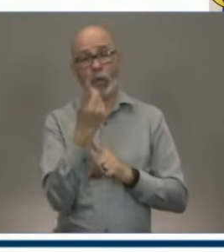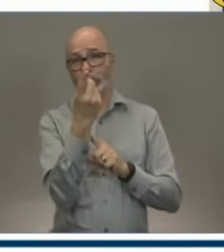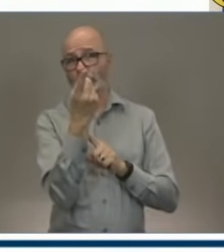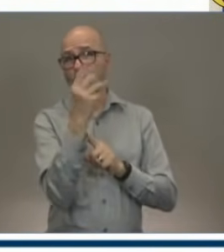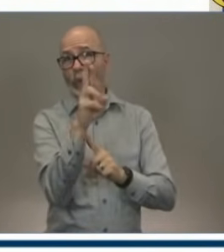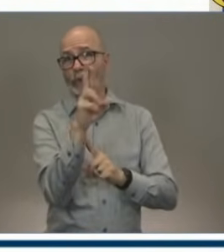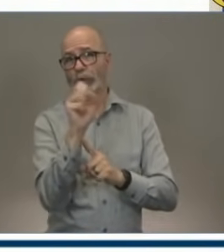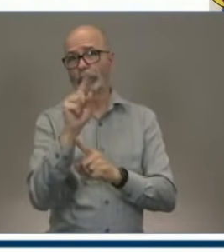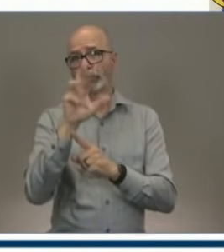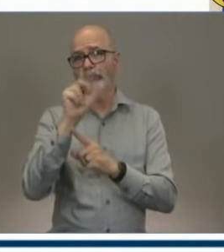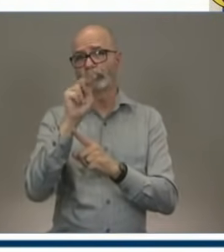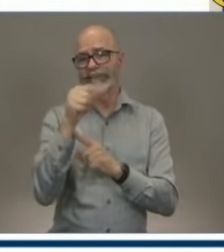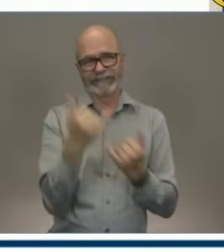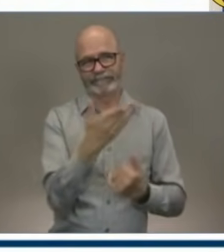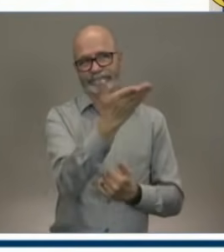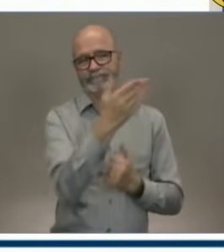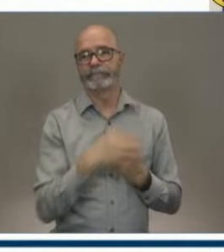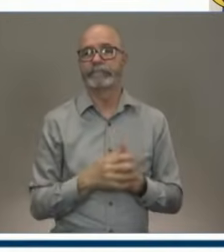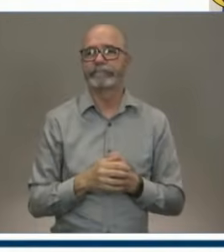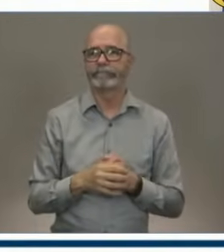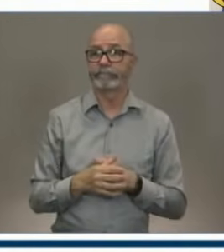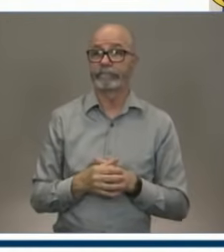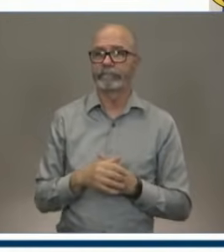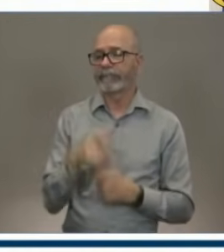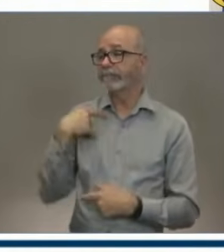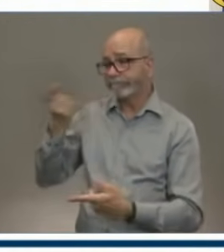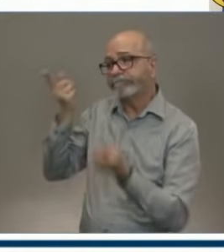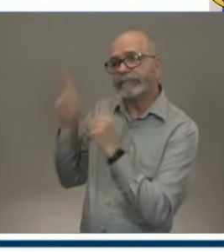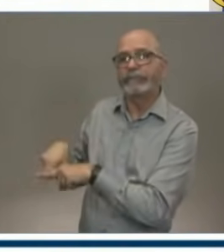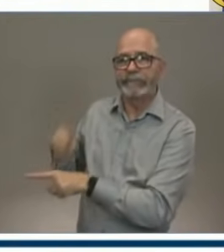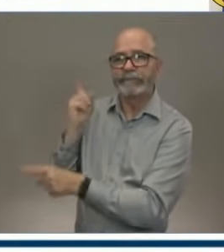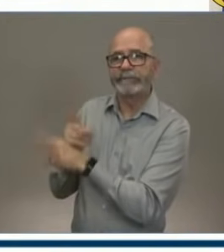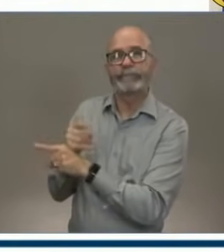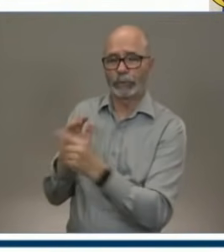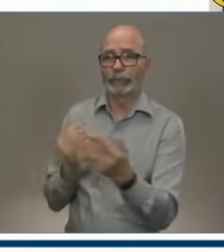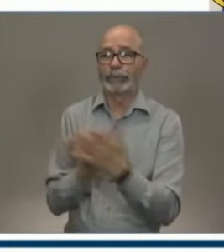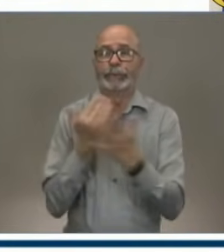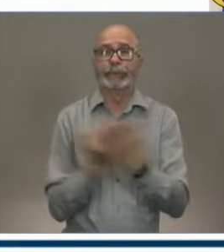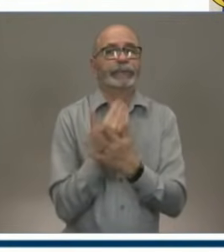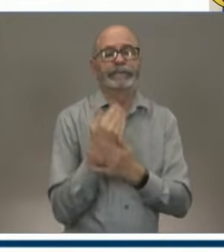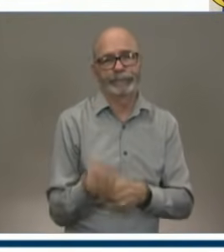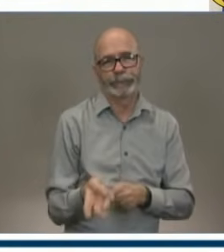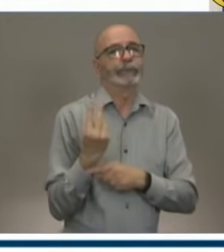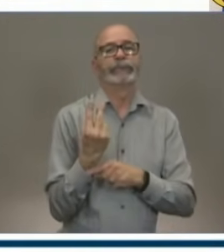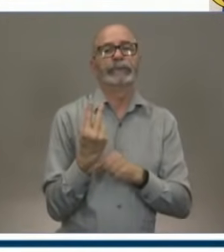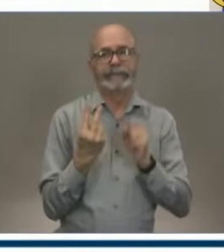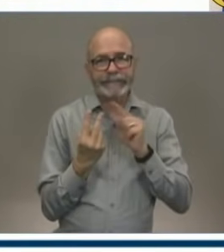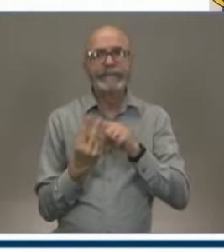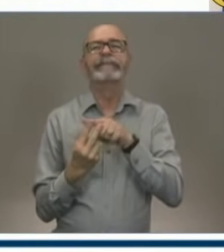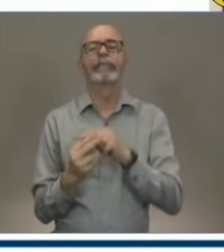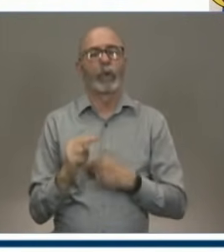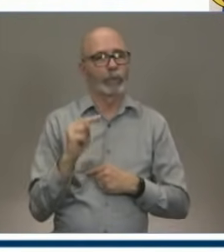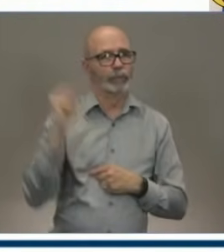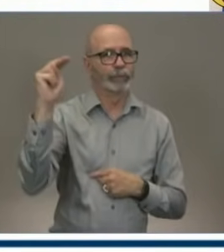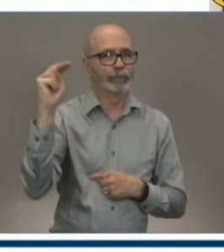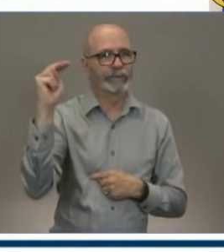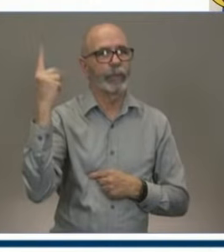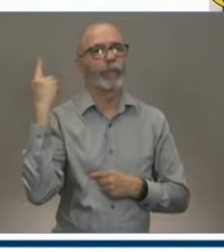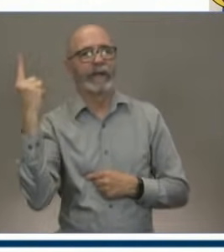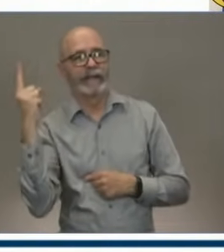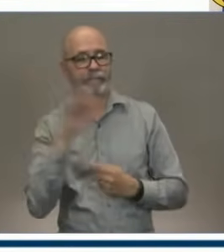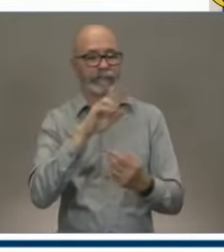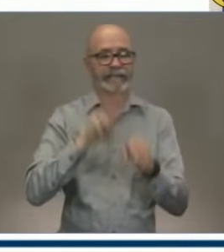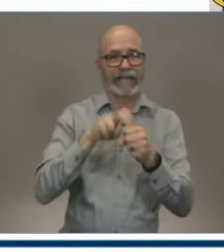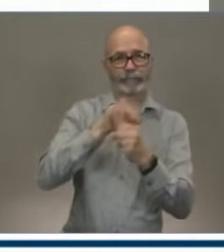as the Premier said, we have 2 new cases of COVID-19 to report today, one in northern zone, one in central zone, and both are